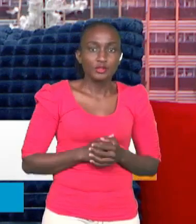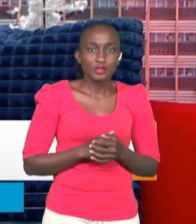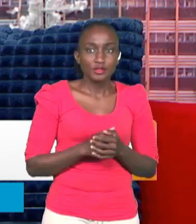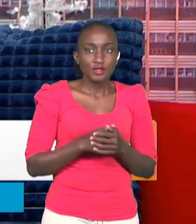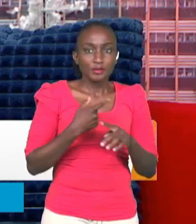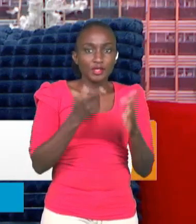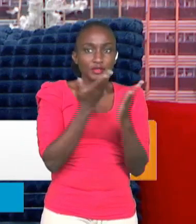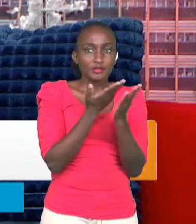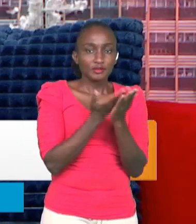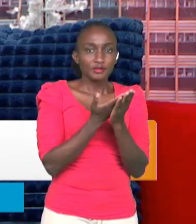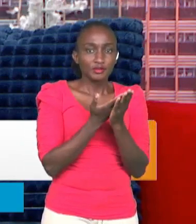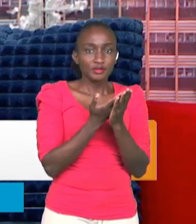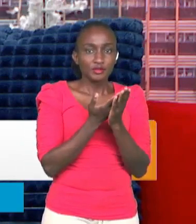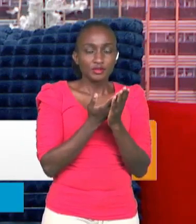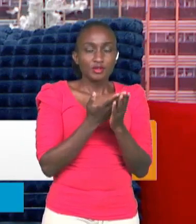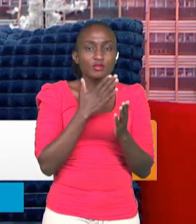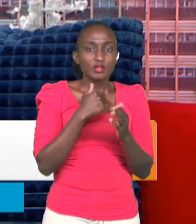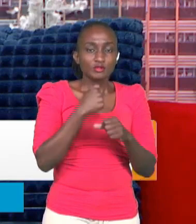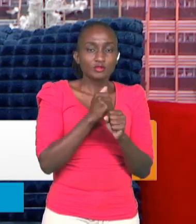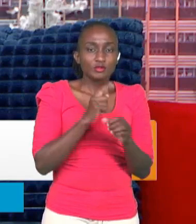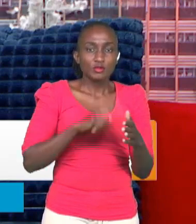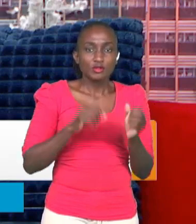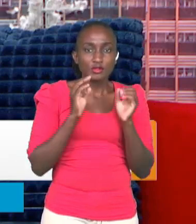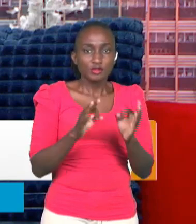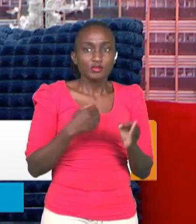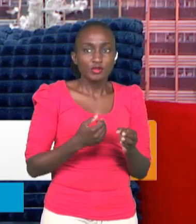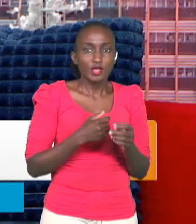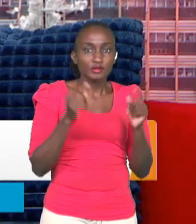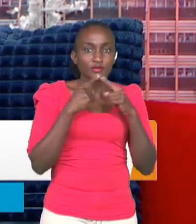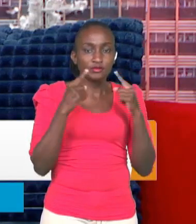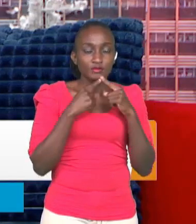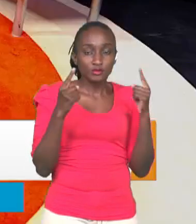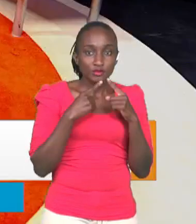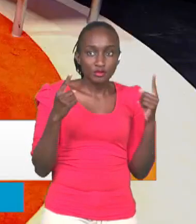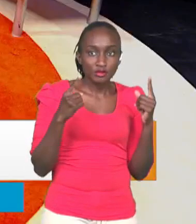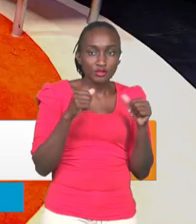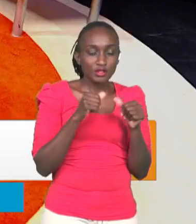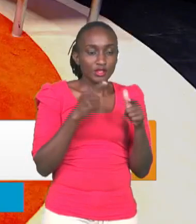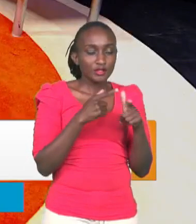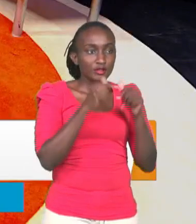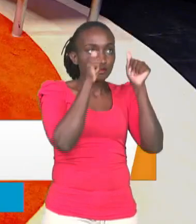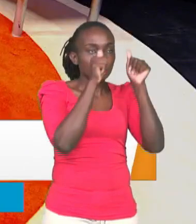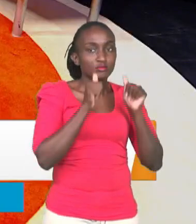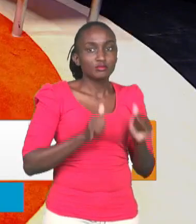the proposed amendment seeks to do mm-hmm. is to that you have a standard notice. Okay. Put on a notice board or something like that.